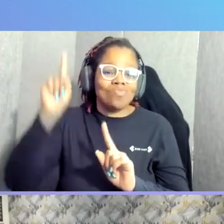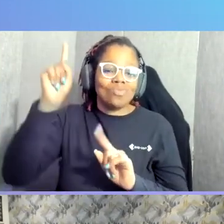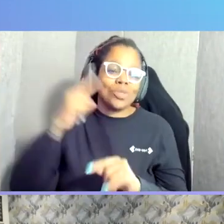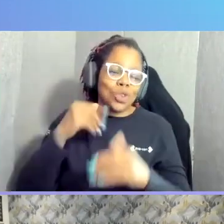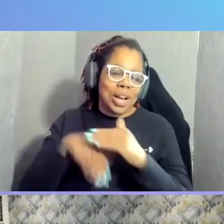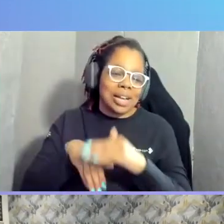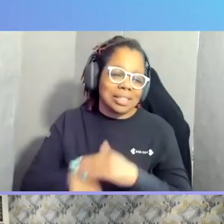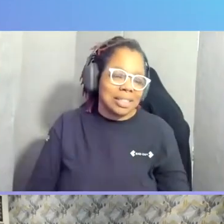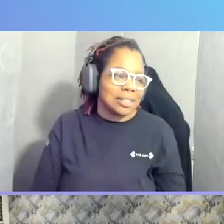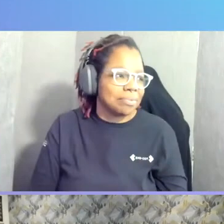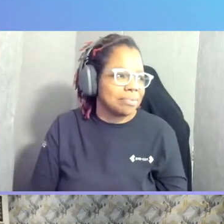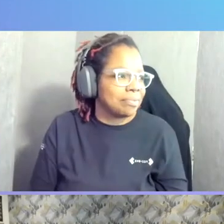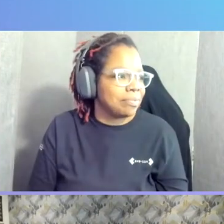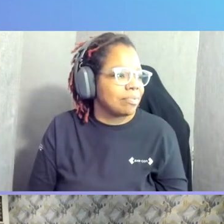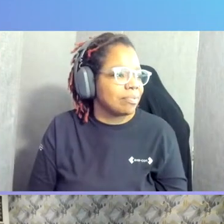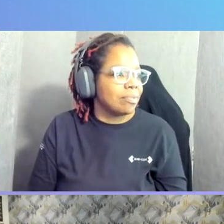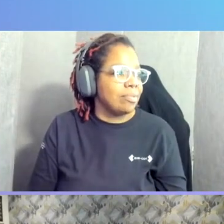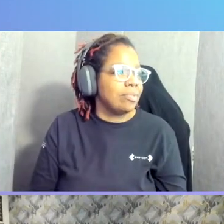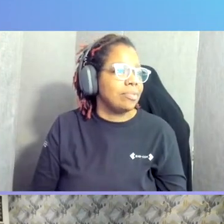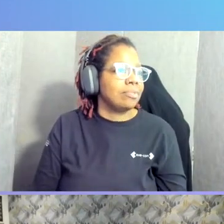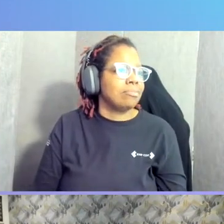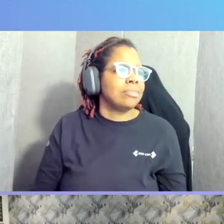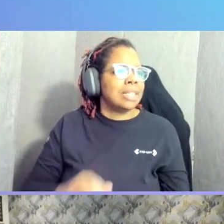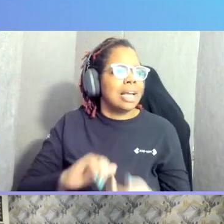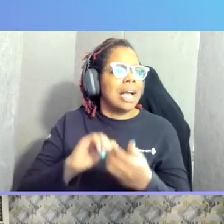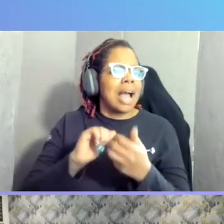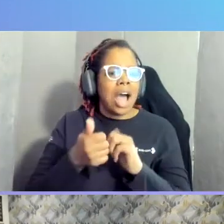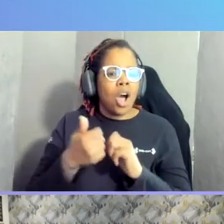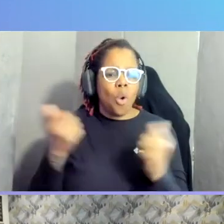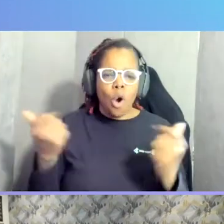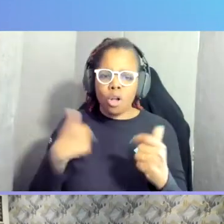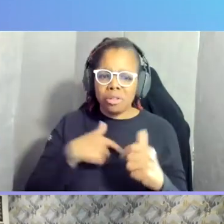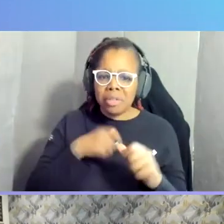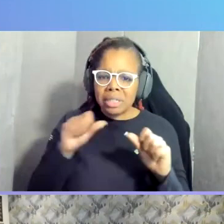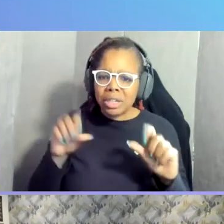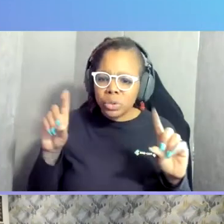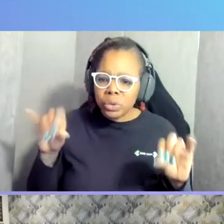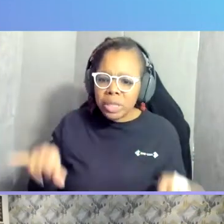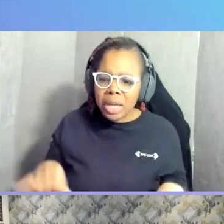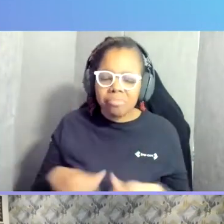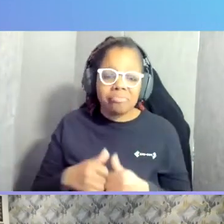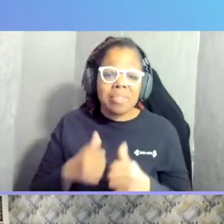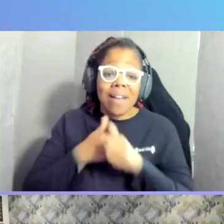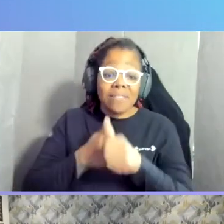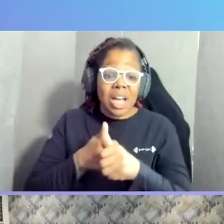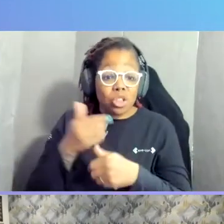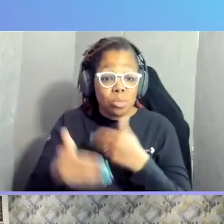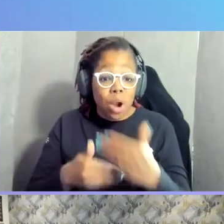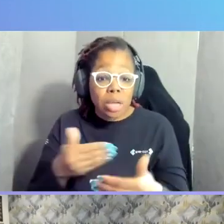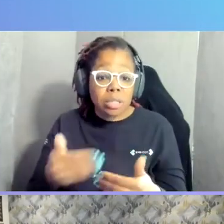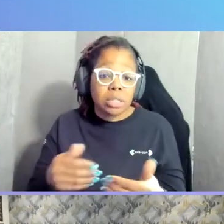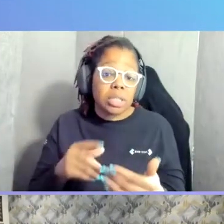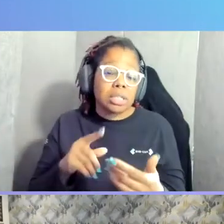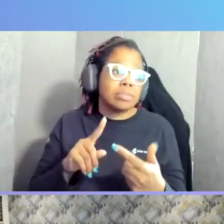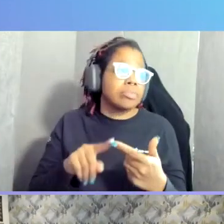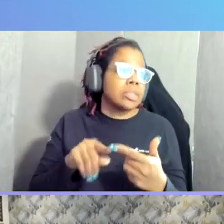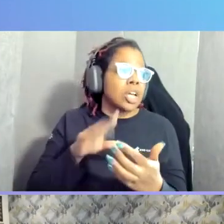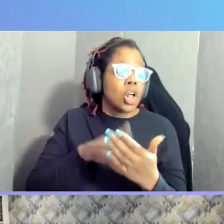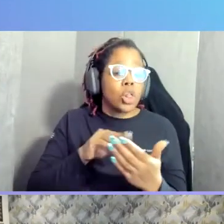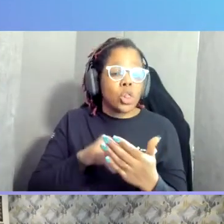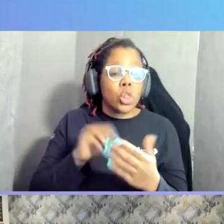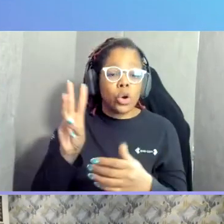accessibility. And how we all can do that? Follow process, learn the web standards,